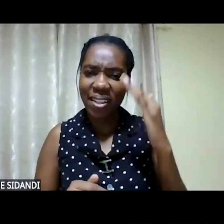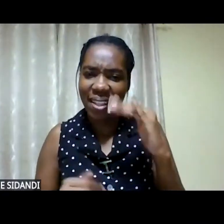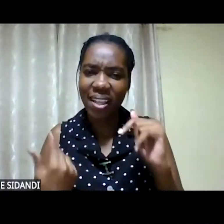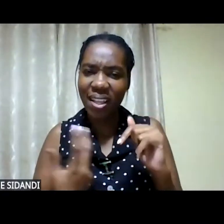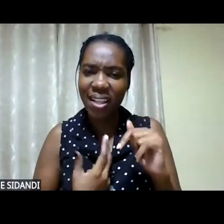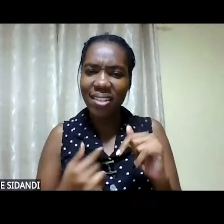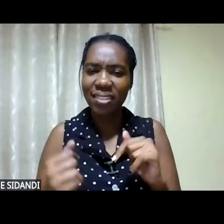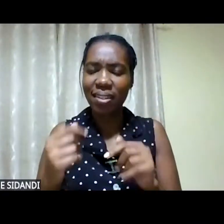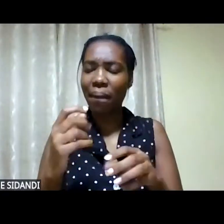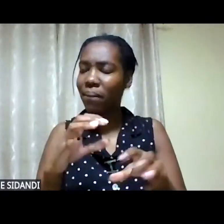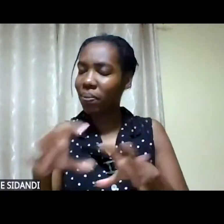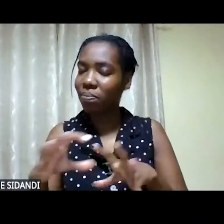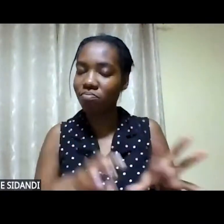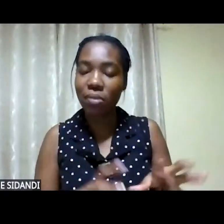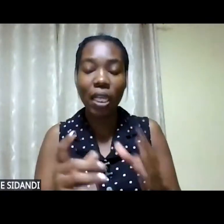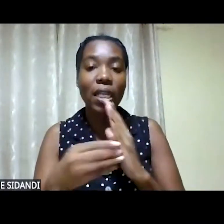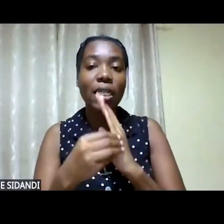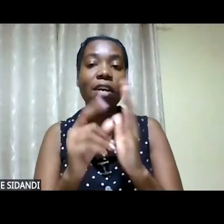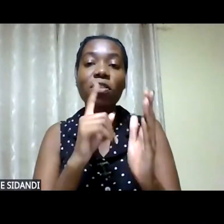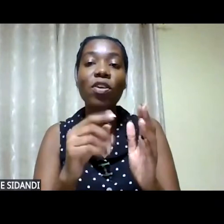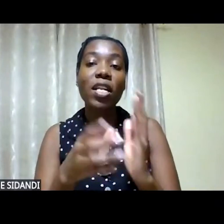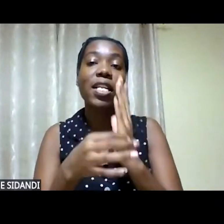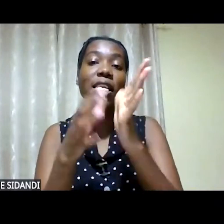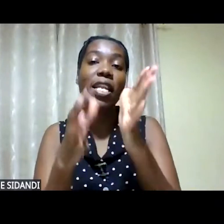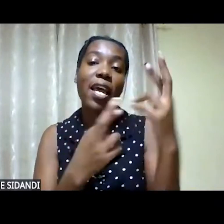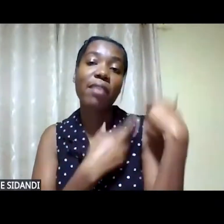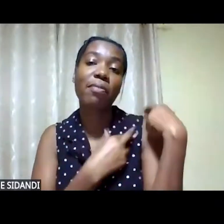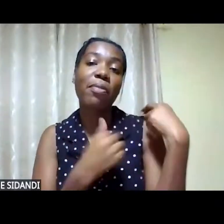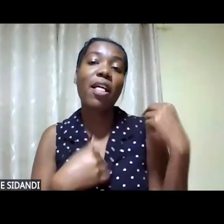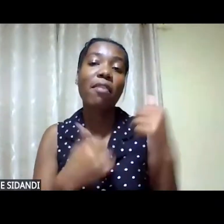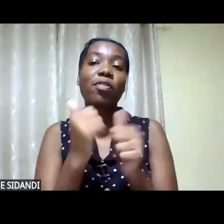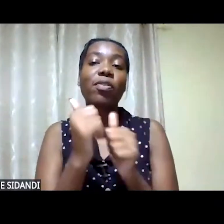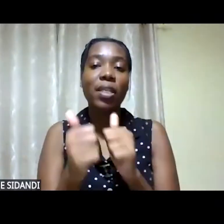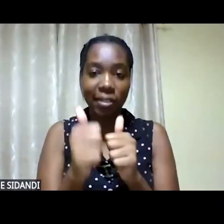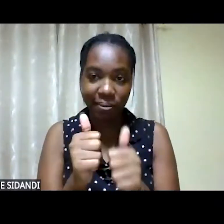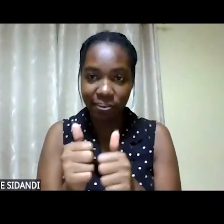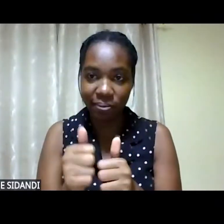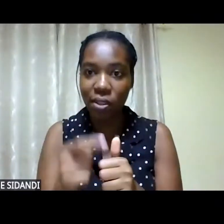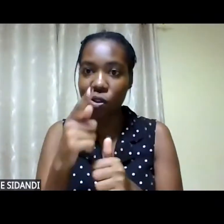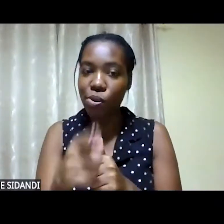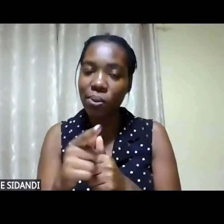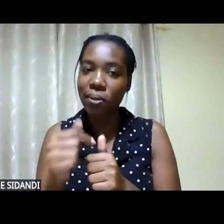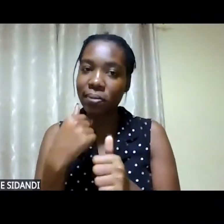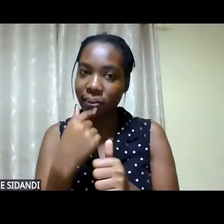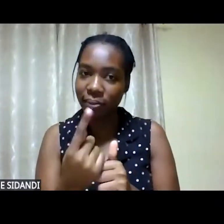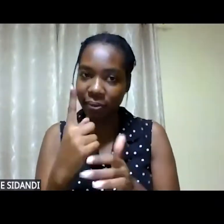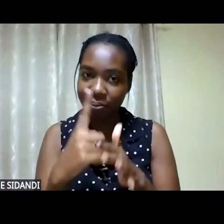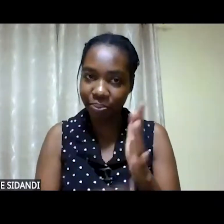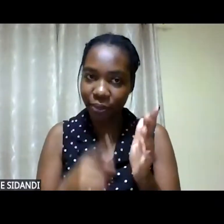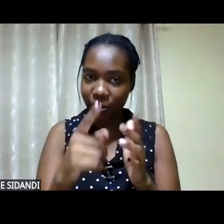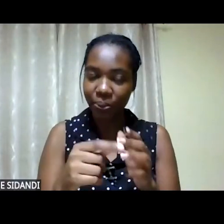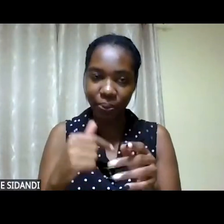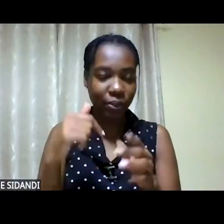leadership. What is the role of leadership? How can you be able to tell this? You're the one who is interfering with the strategy. I'm sure you've